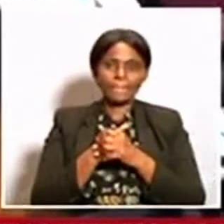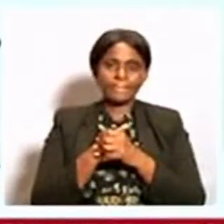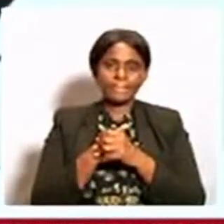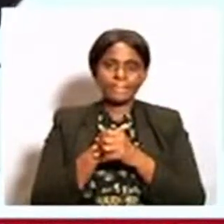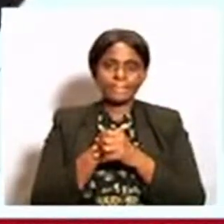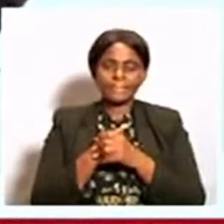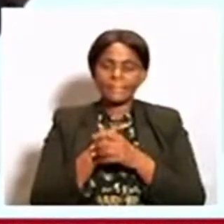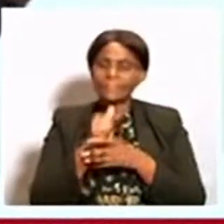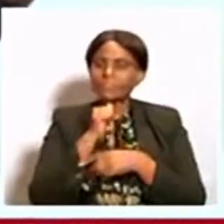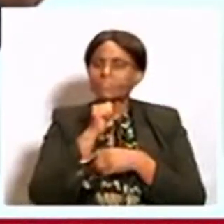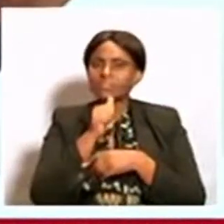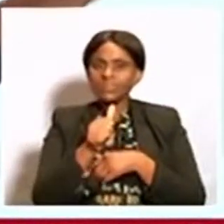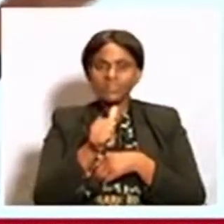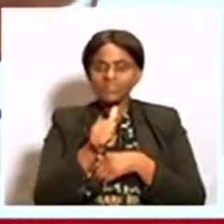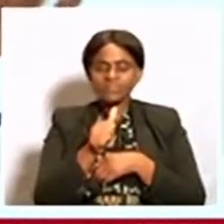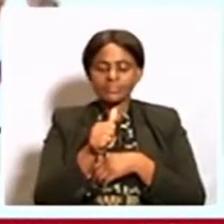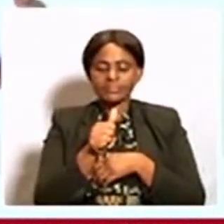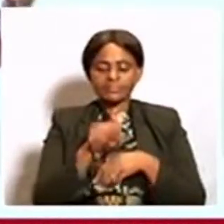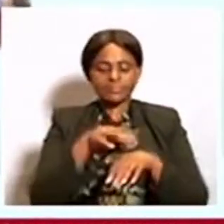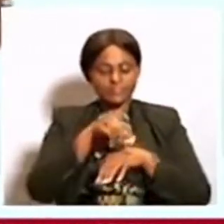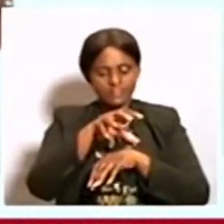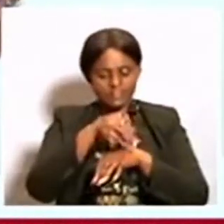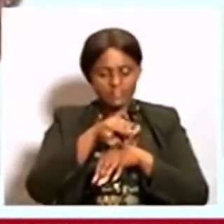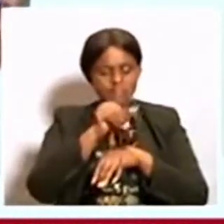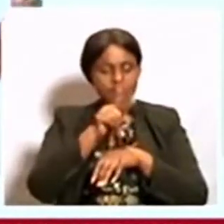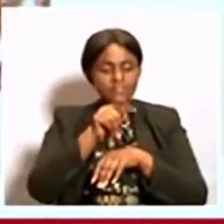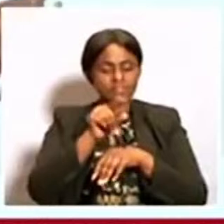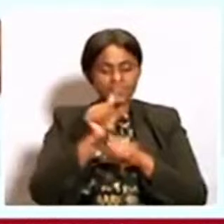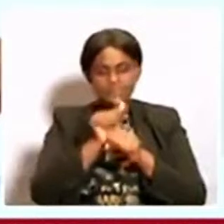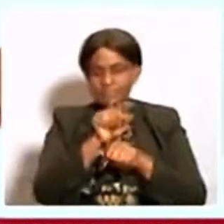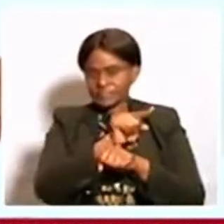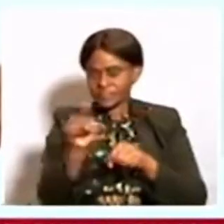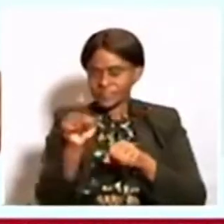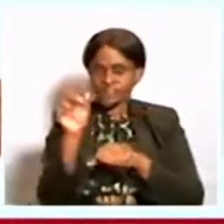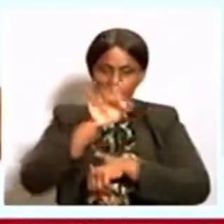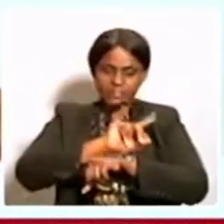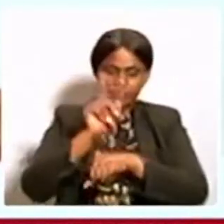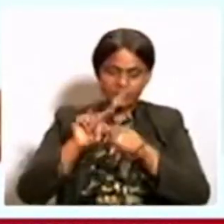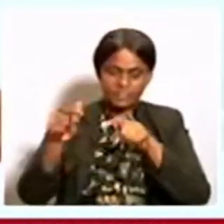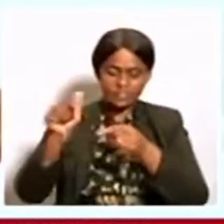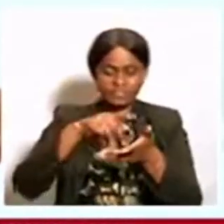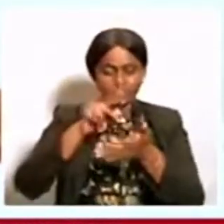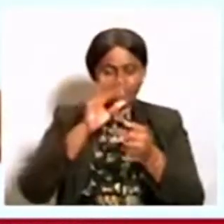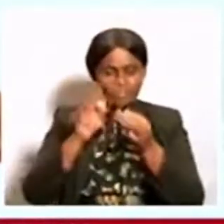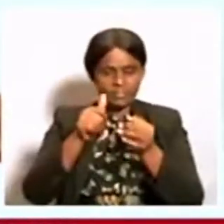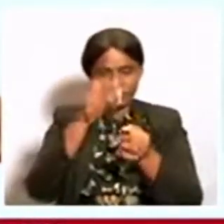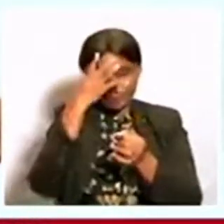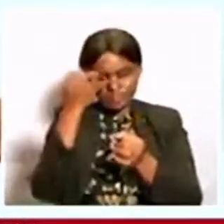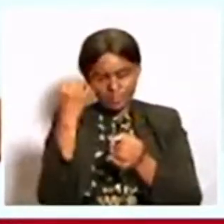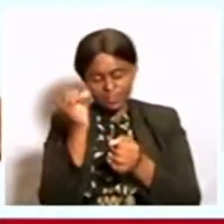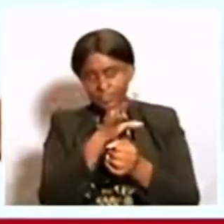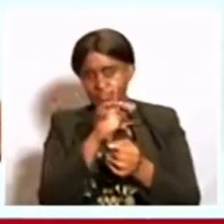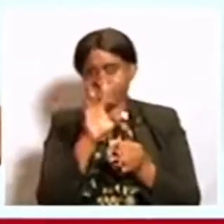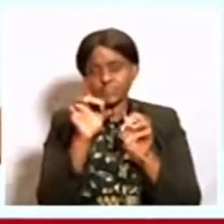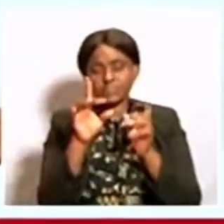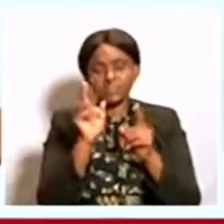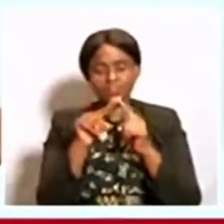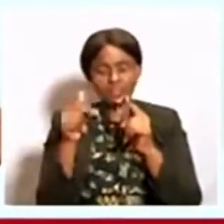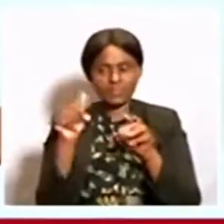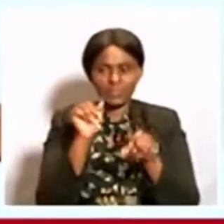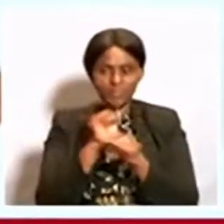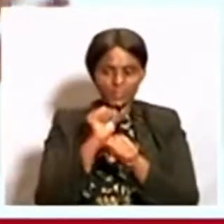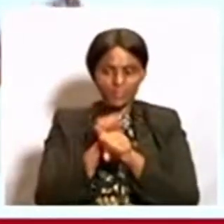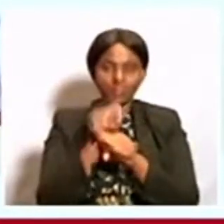his notes that are advised on this day, on this day, on this day. But they went ahead. If they ignore you, it's okay. But you would have done your